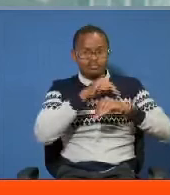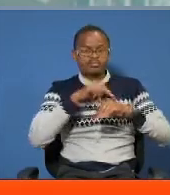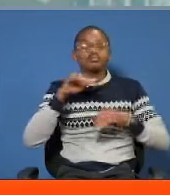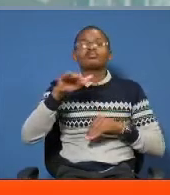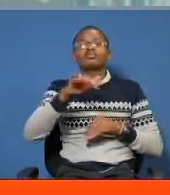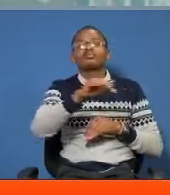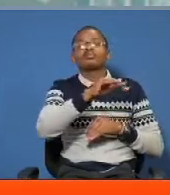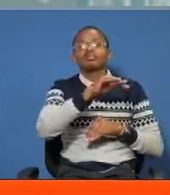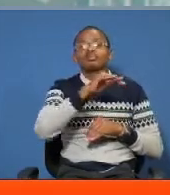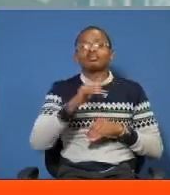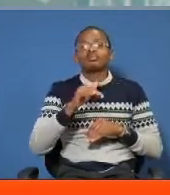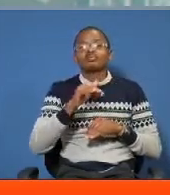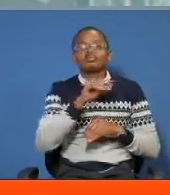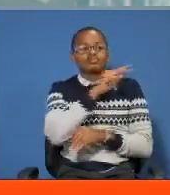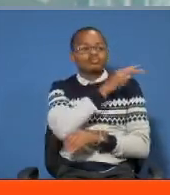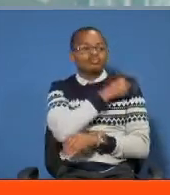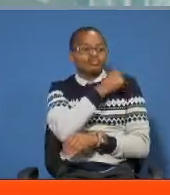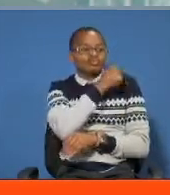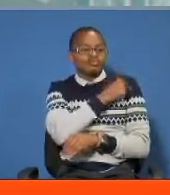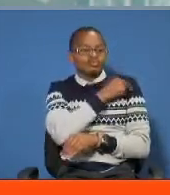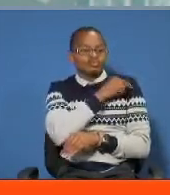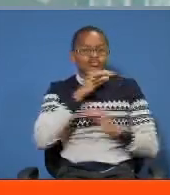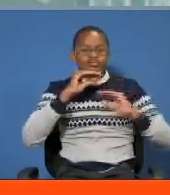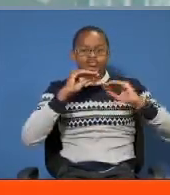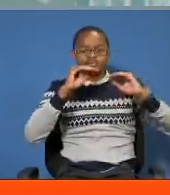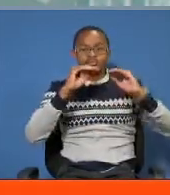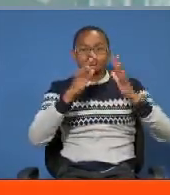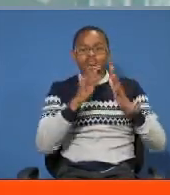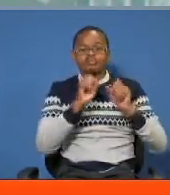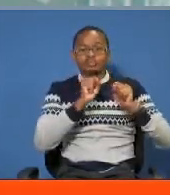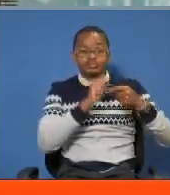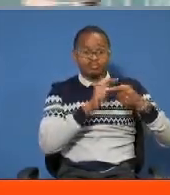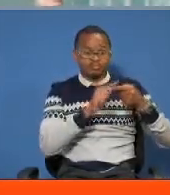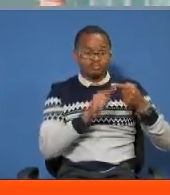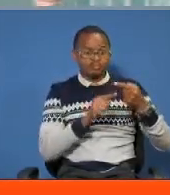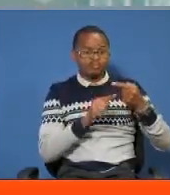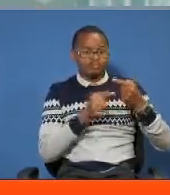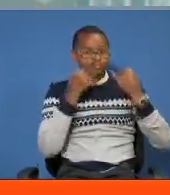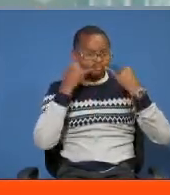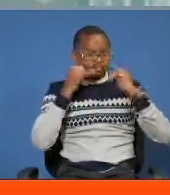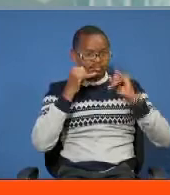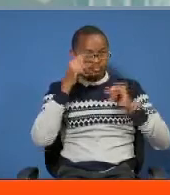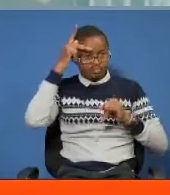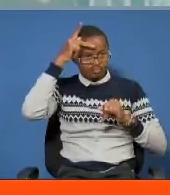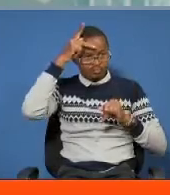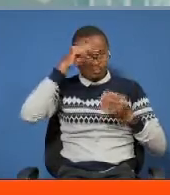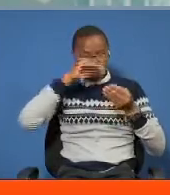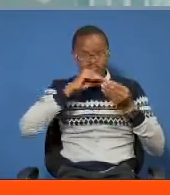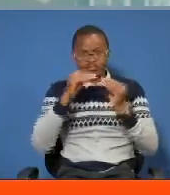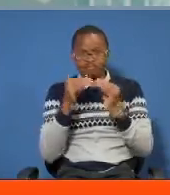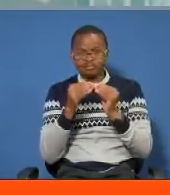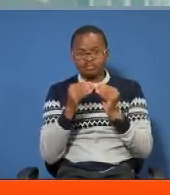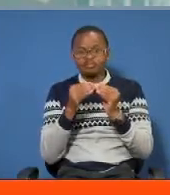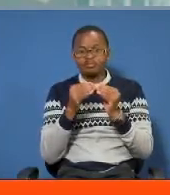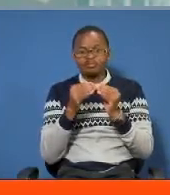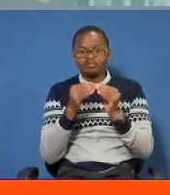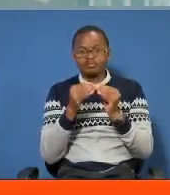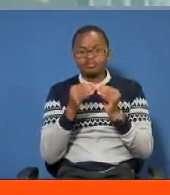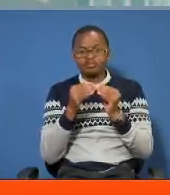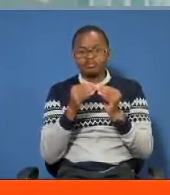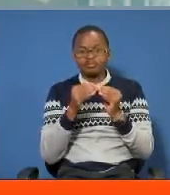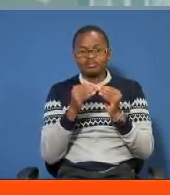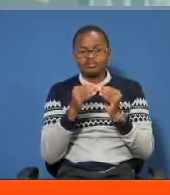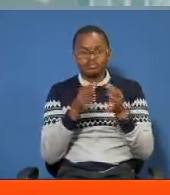national environment, attitudes, you know, educate as many people as possible about this, inform policymakers, create drafts of